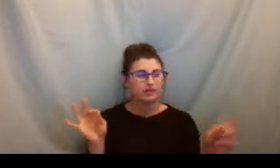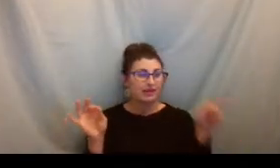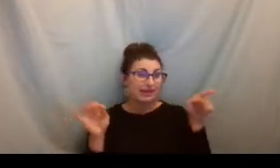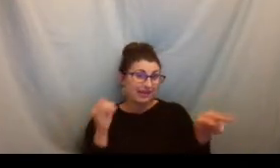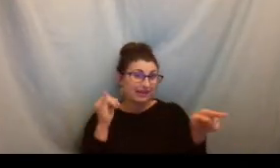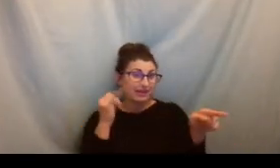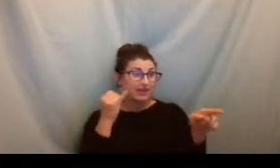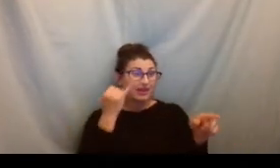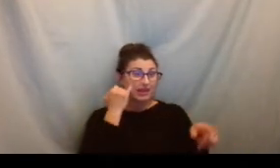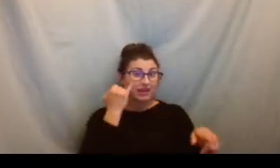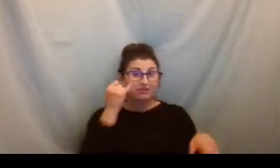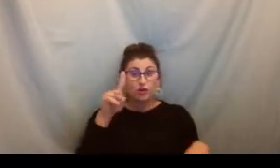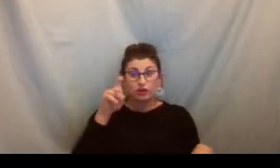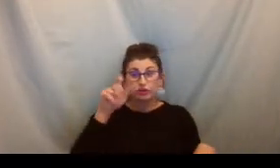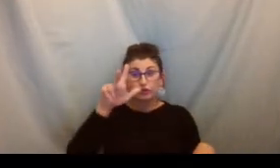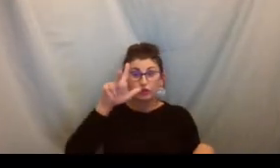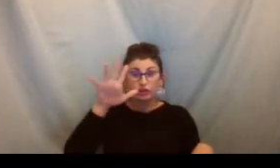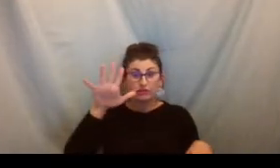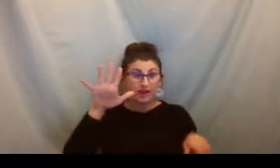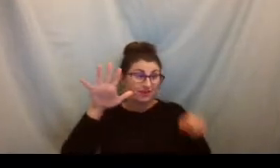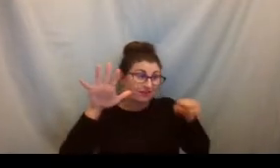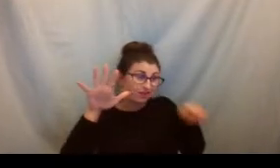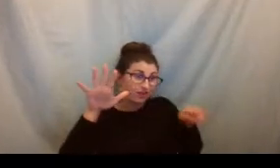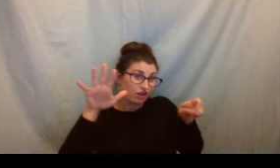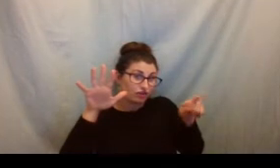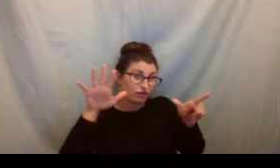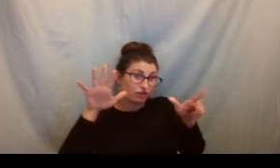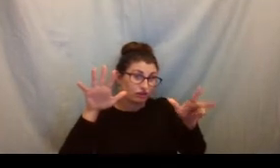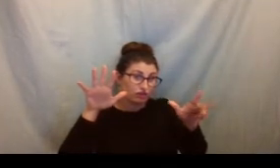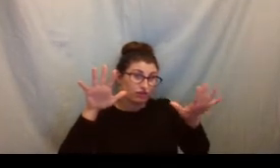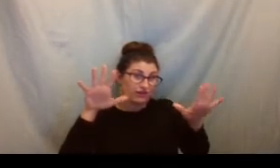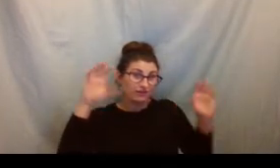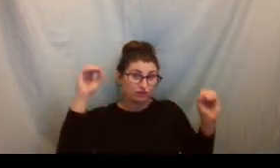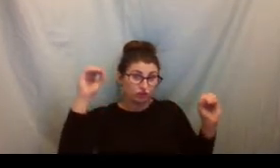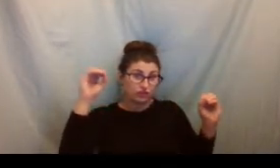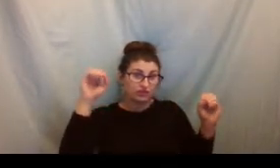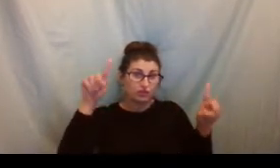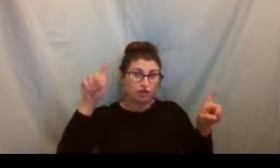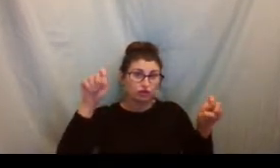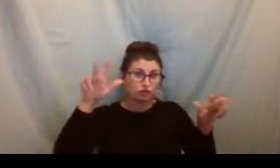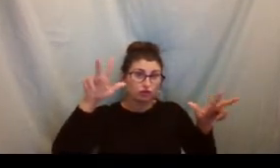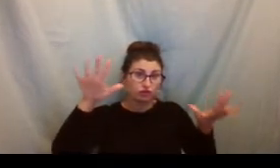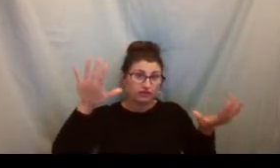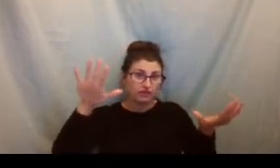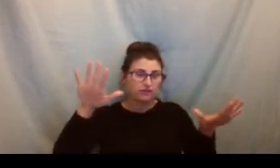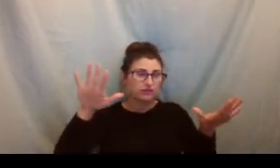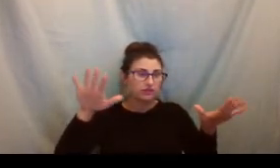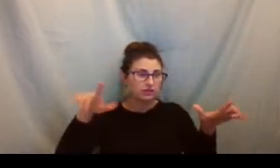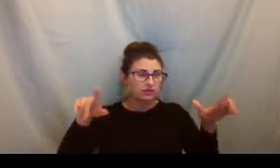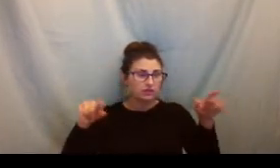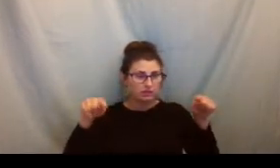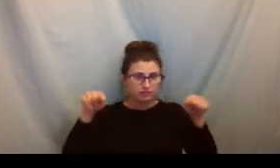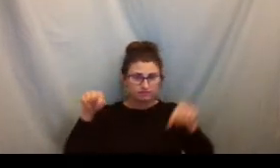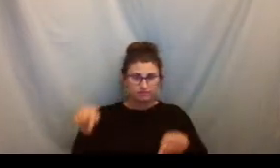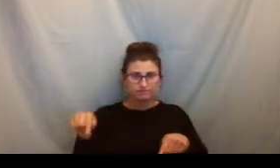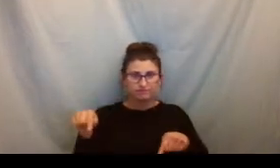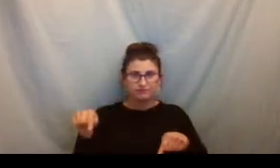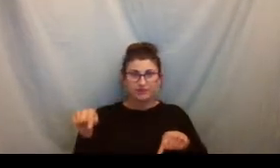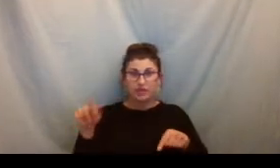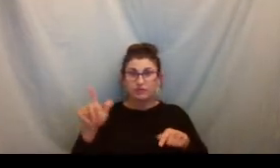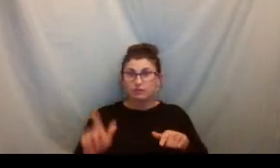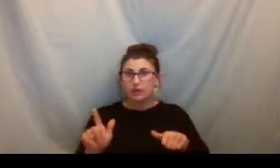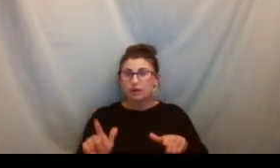here, if this is 135, this is 135 degrees, all right? Down here, this should